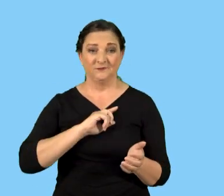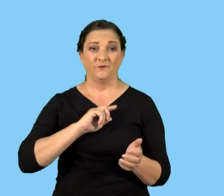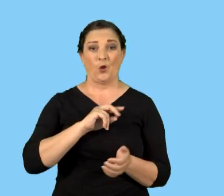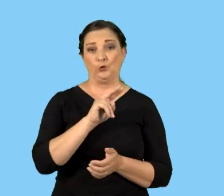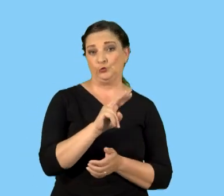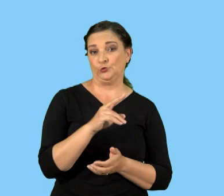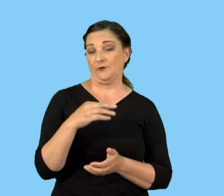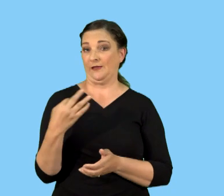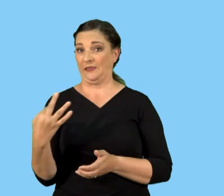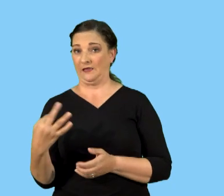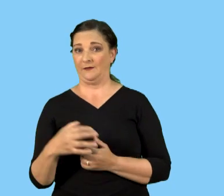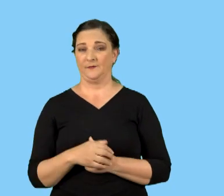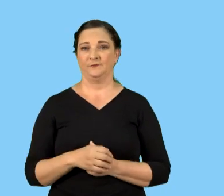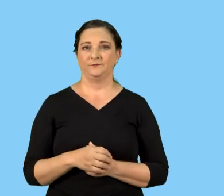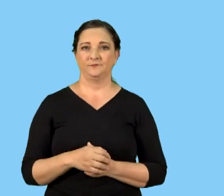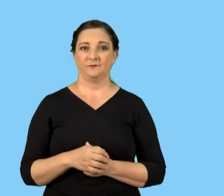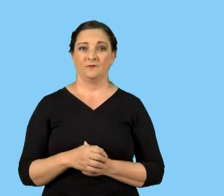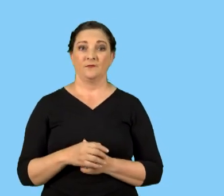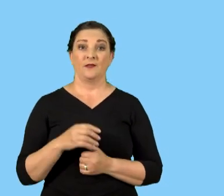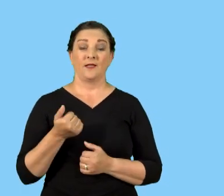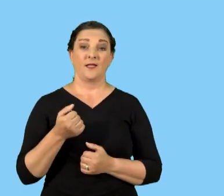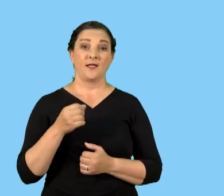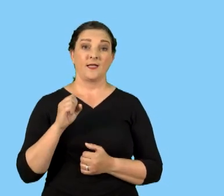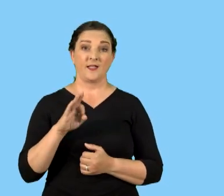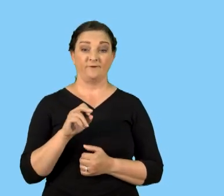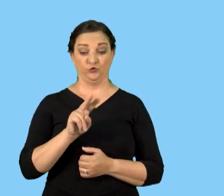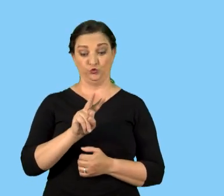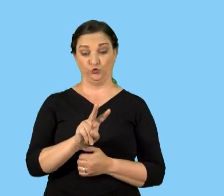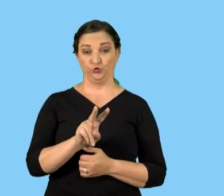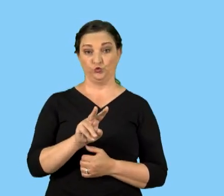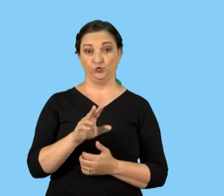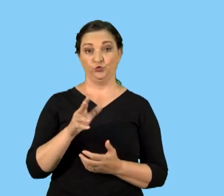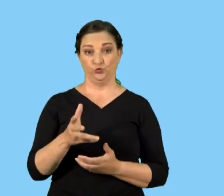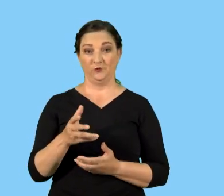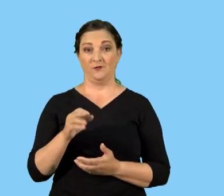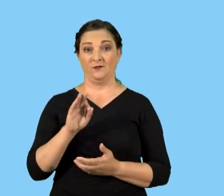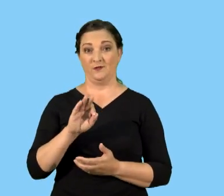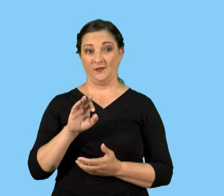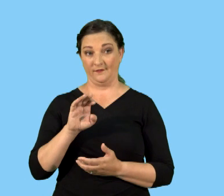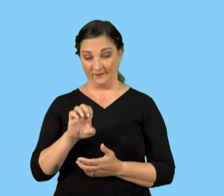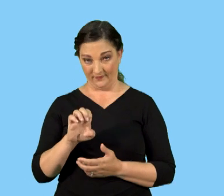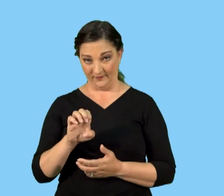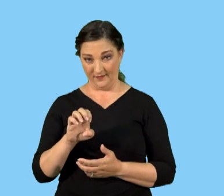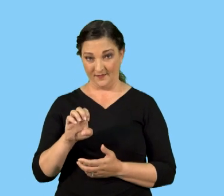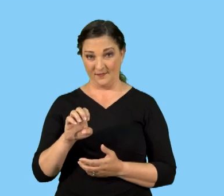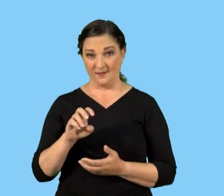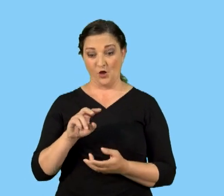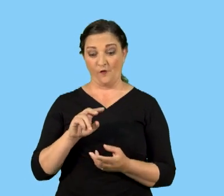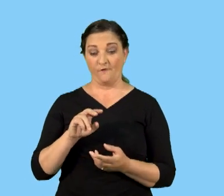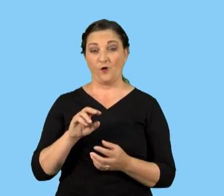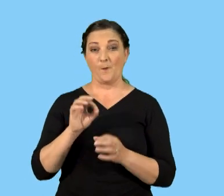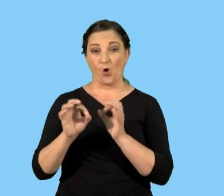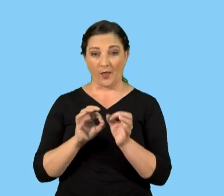2 and 3. So what can I do again? If I put a 2 again there, so I'm changing the number